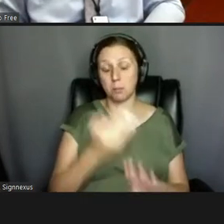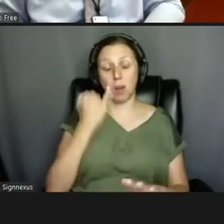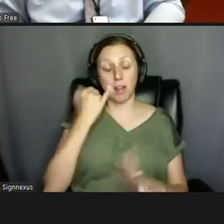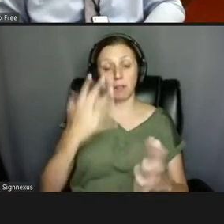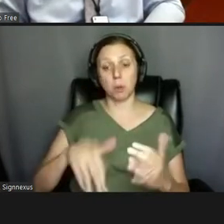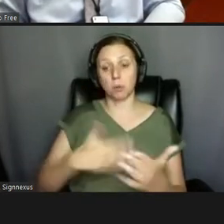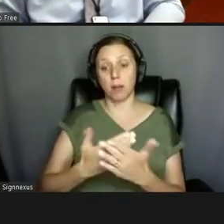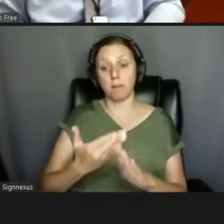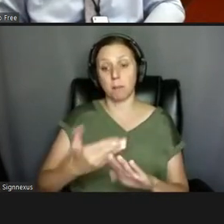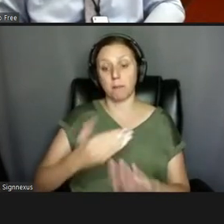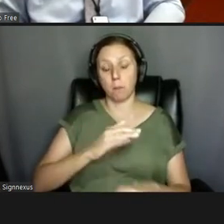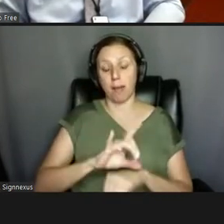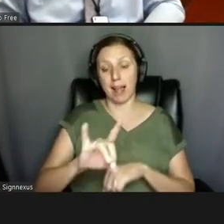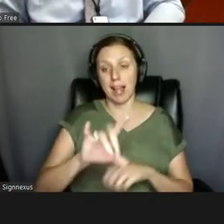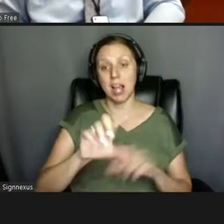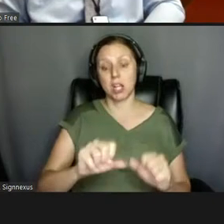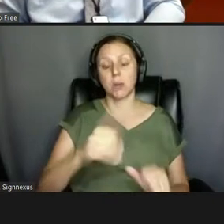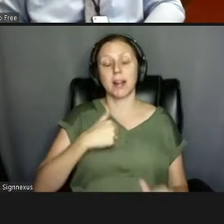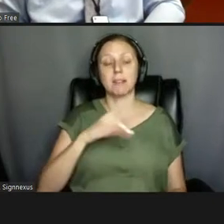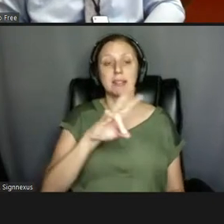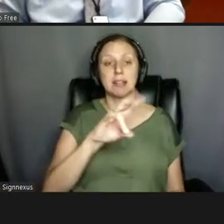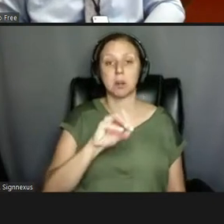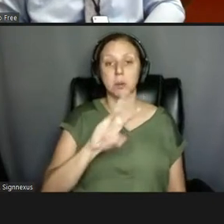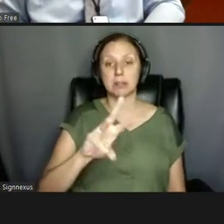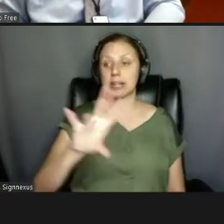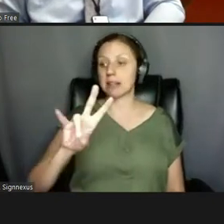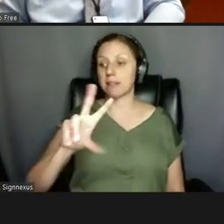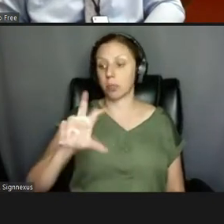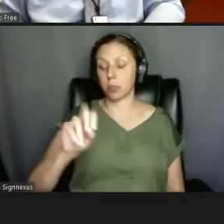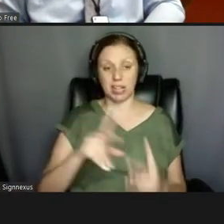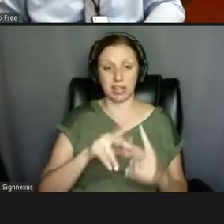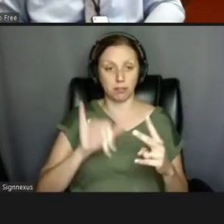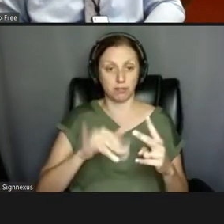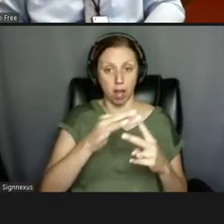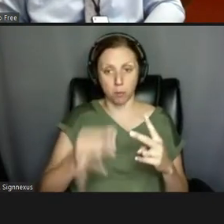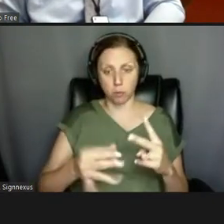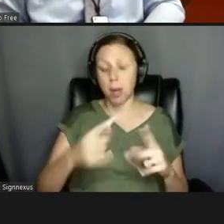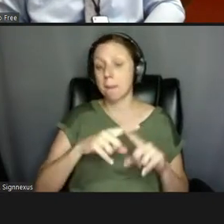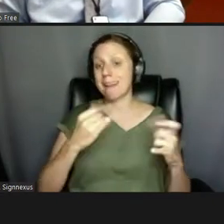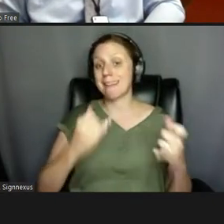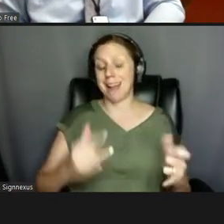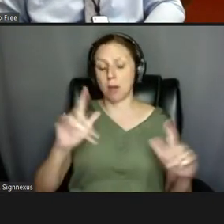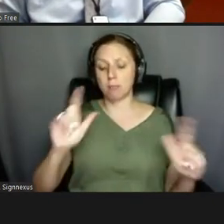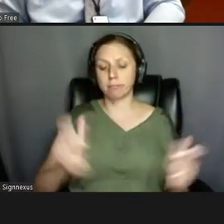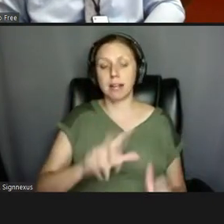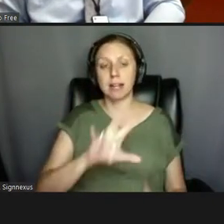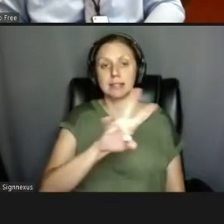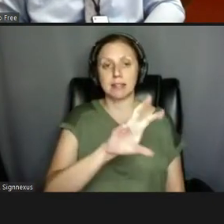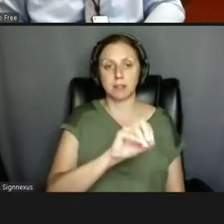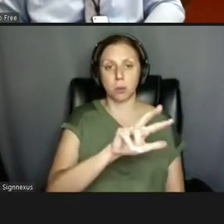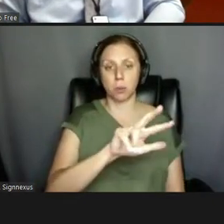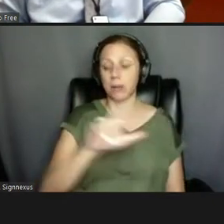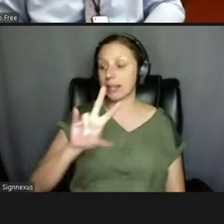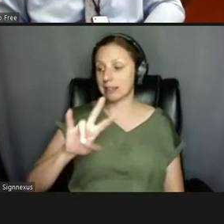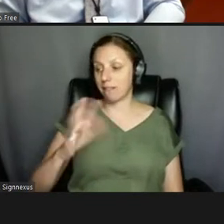8 o'clock, you could take the 7:06 or the 7:30. You'll only be now able to make a 7:03 or 7:15. Those